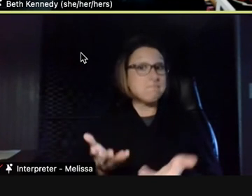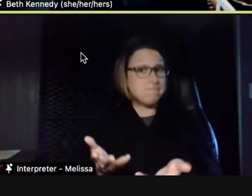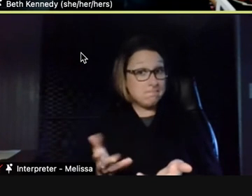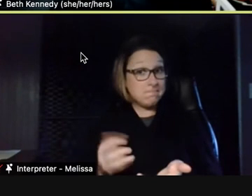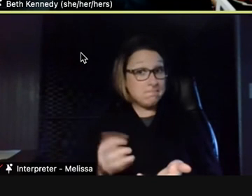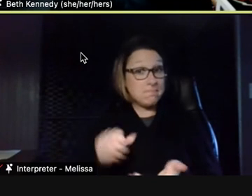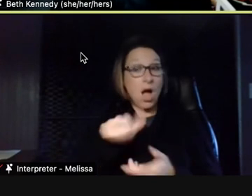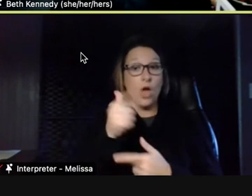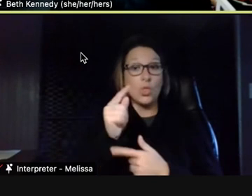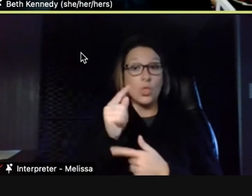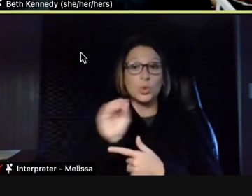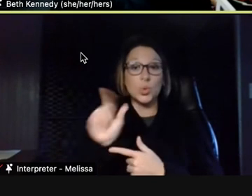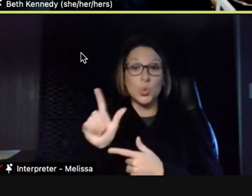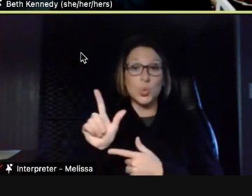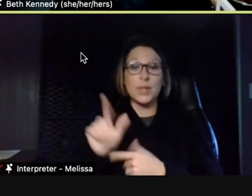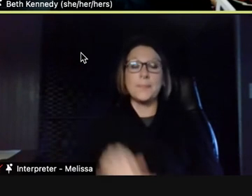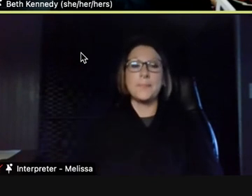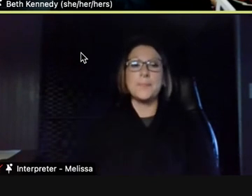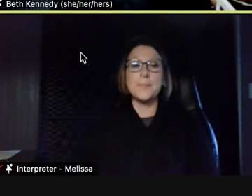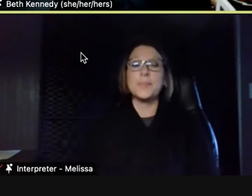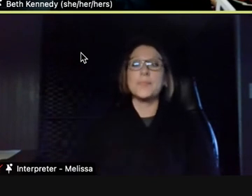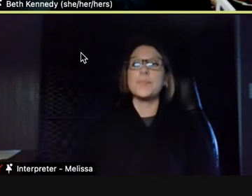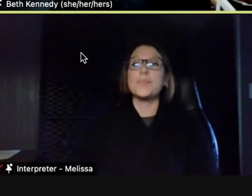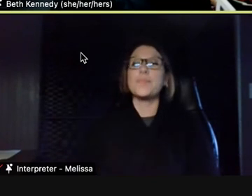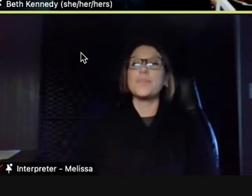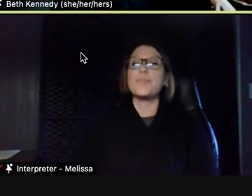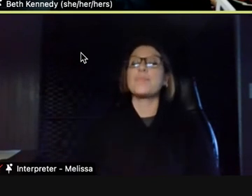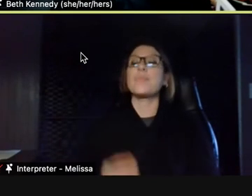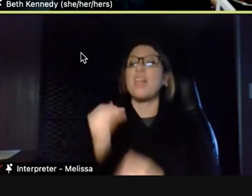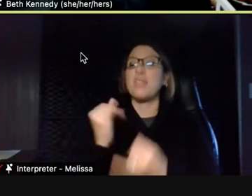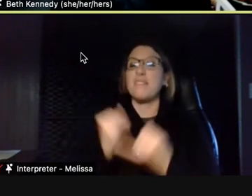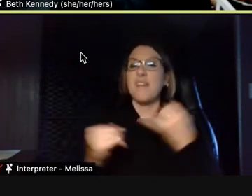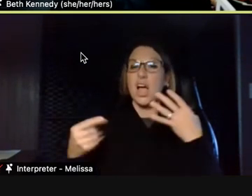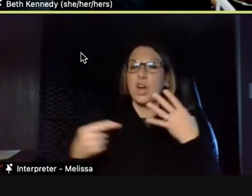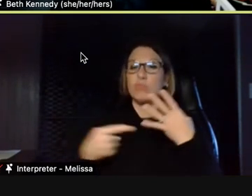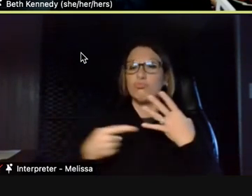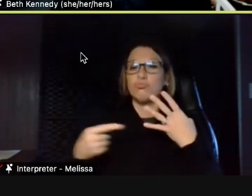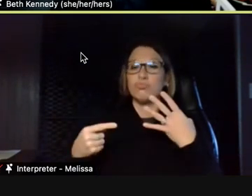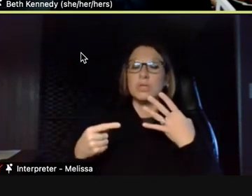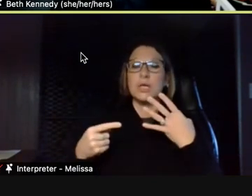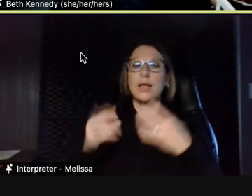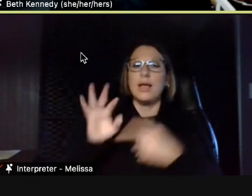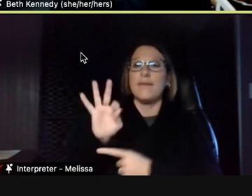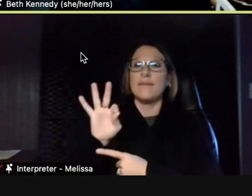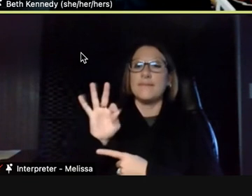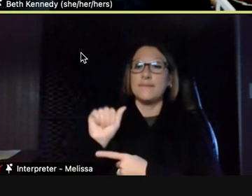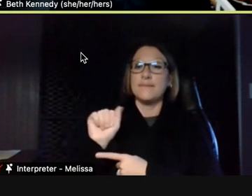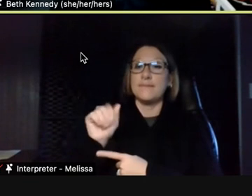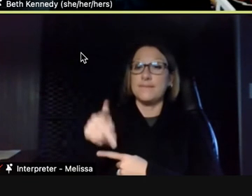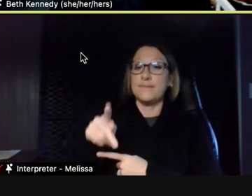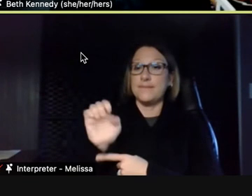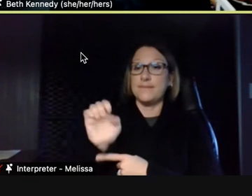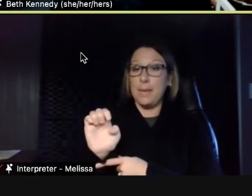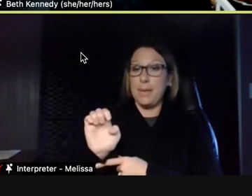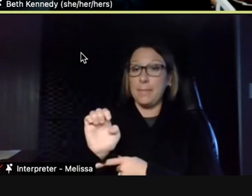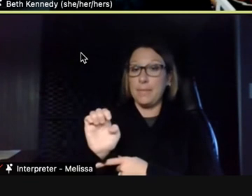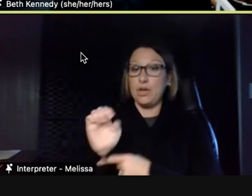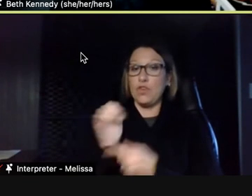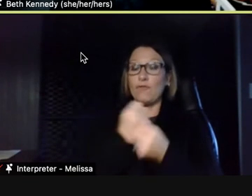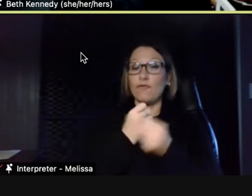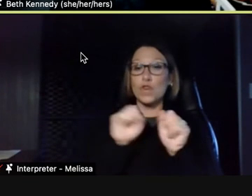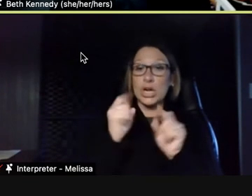use. Then the final bullet on this slide talks about FAPE, free and appropriate public